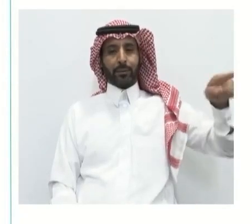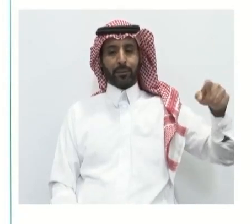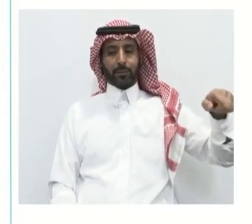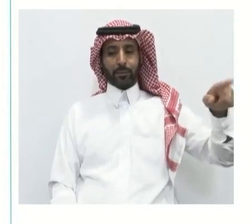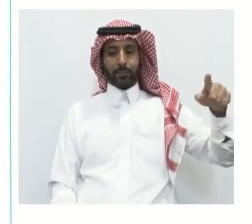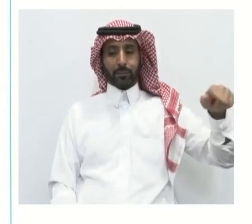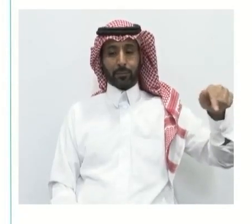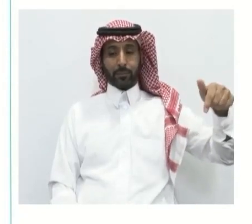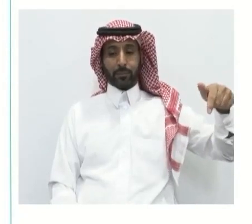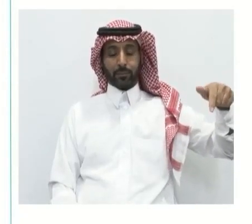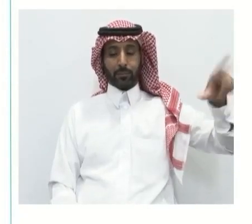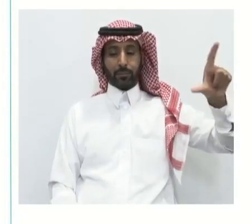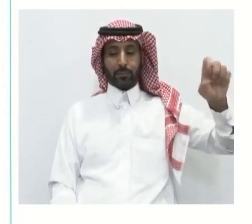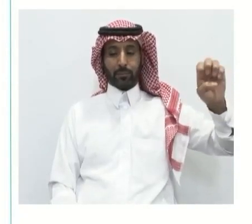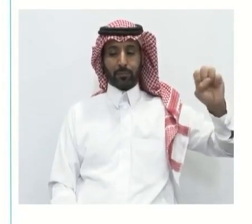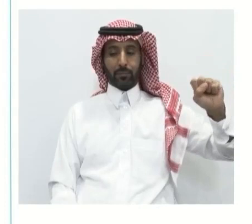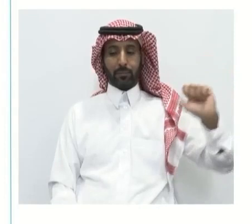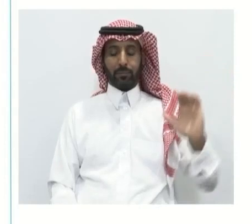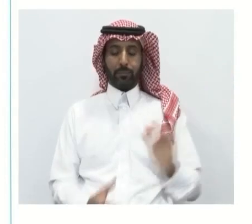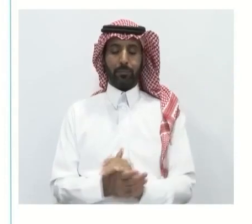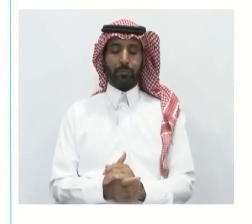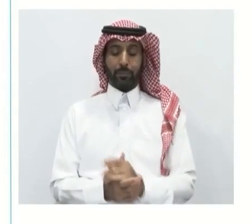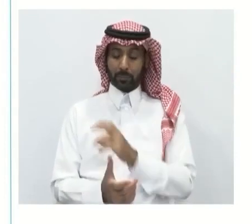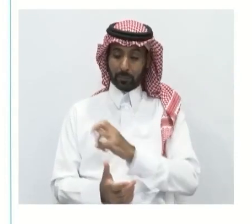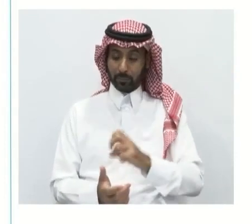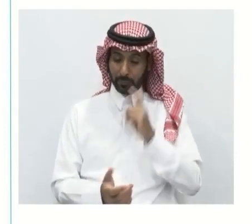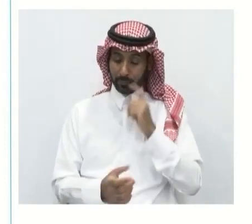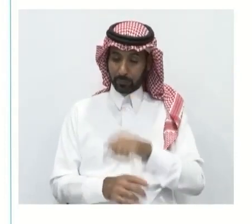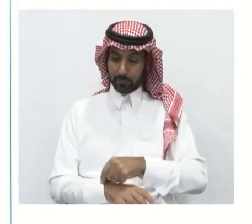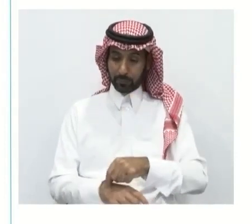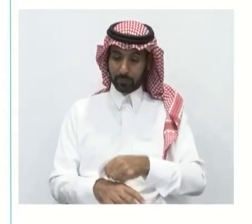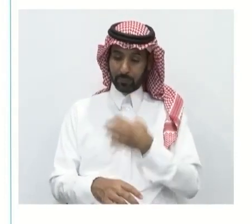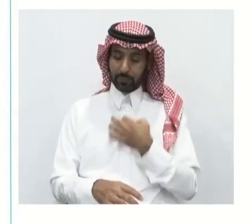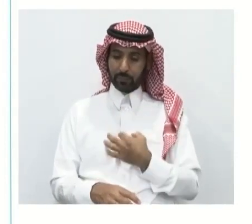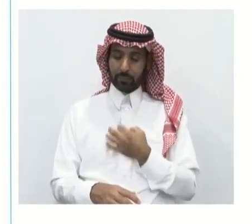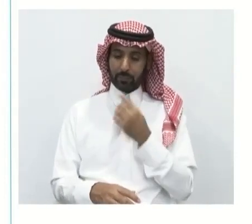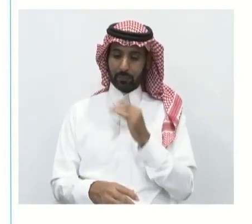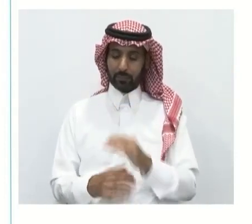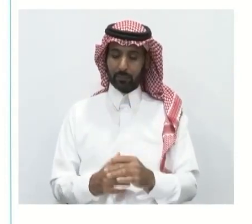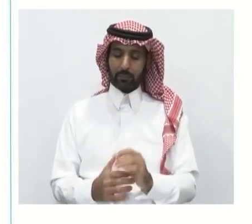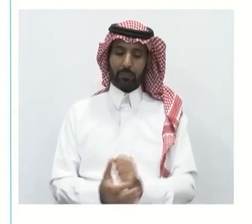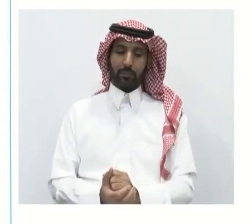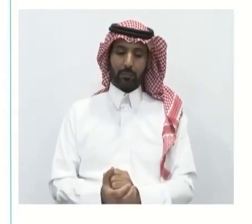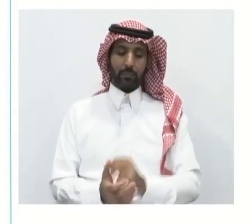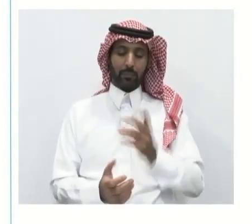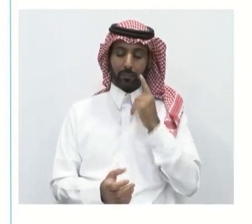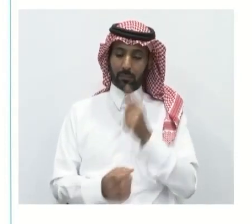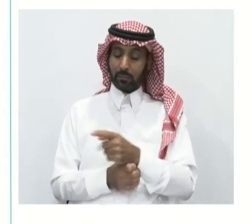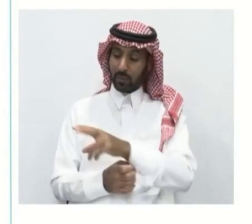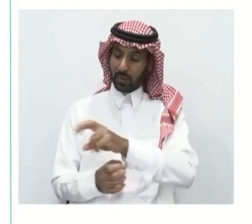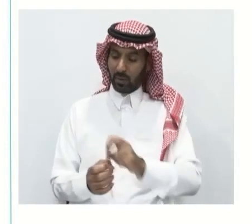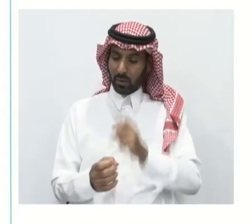the case of the stolen jewels. The case of the stolen jewels. So let's listen. The case of the